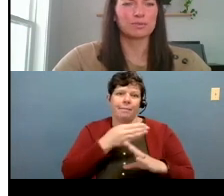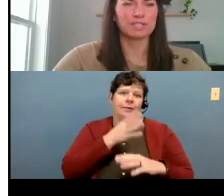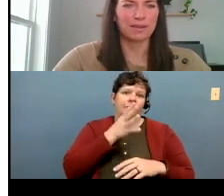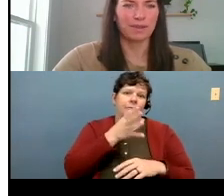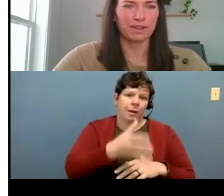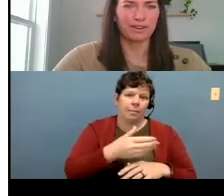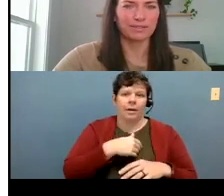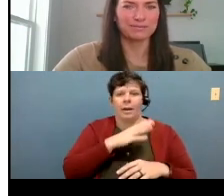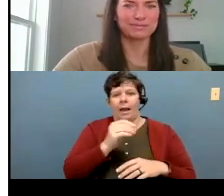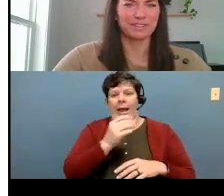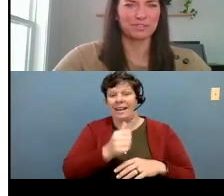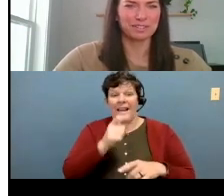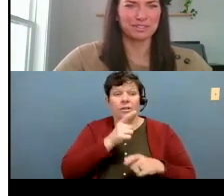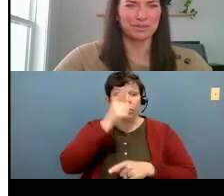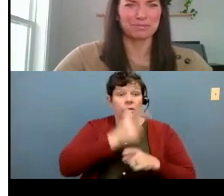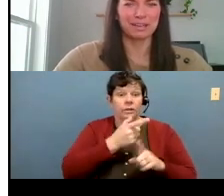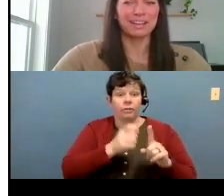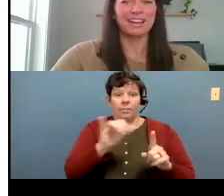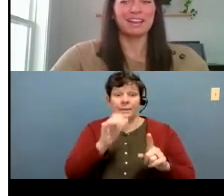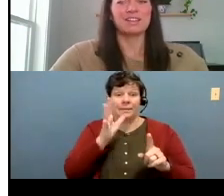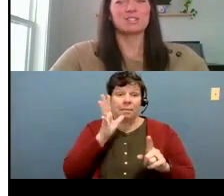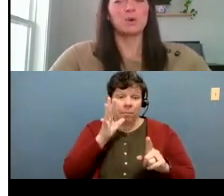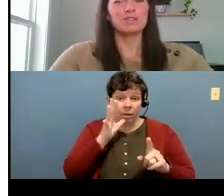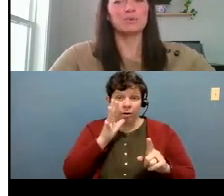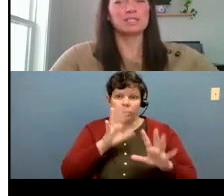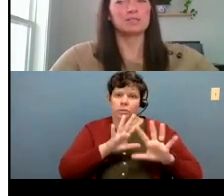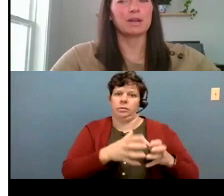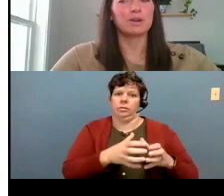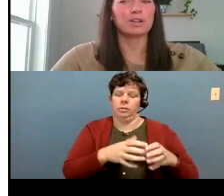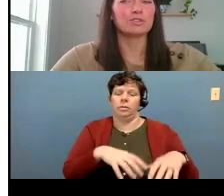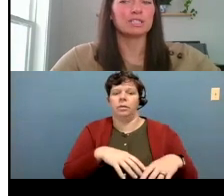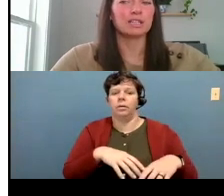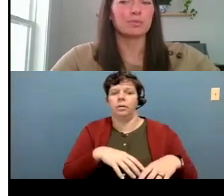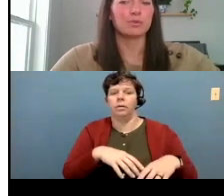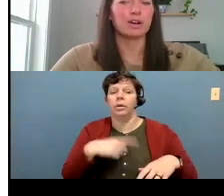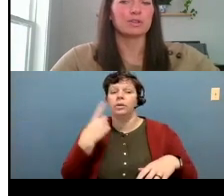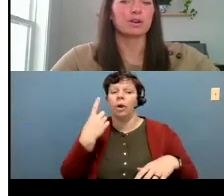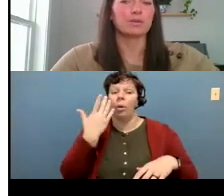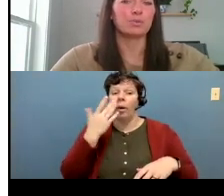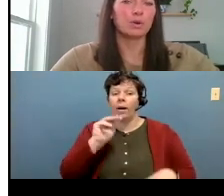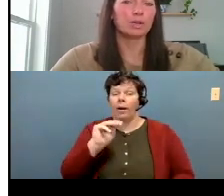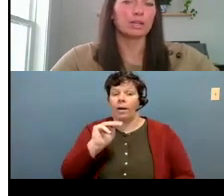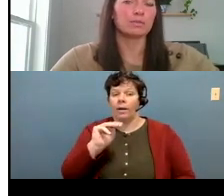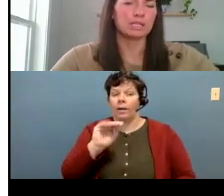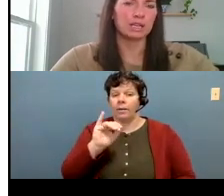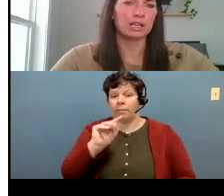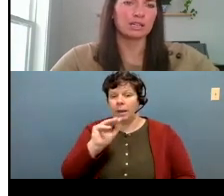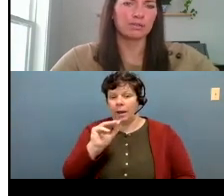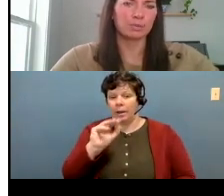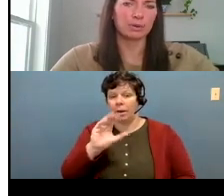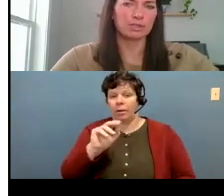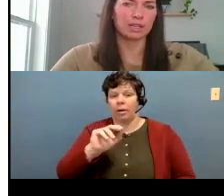siblings from the same mother. Hopefully you're still with me. So one of the reasons mitochondrial DNA profiles are important in missing